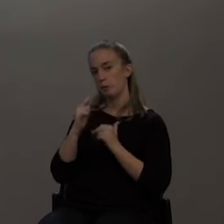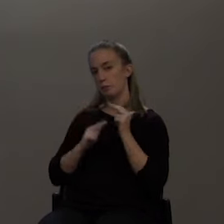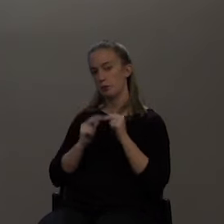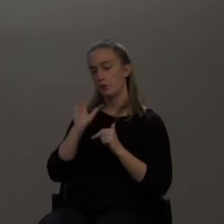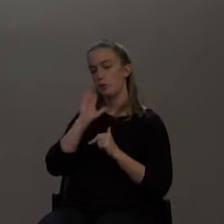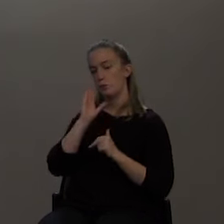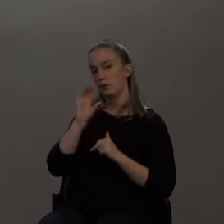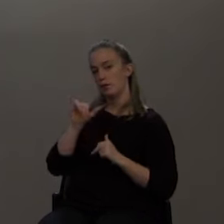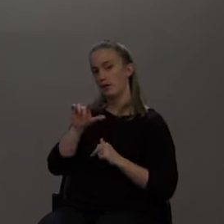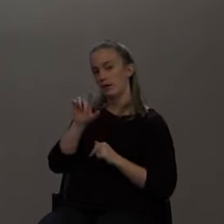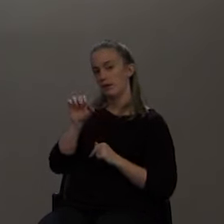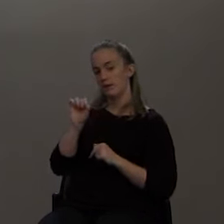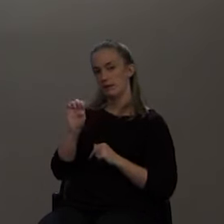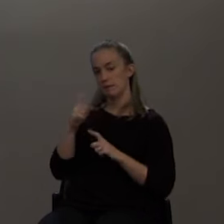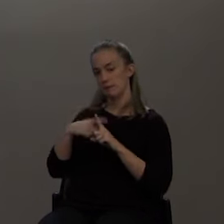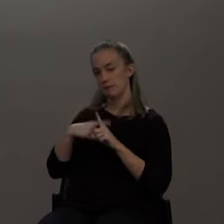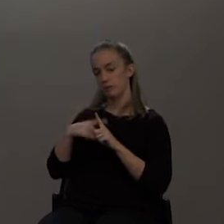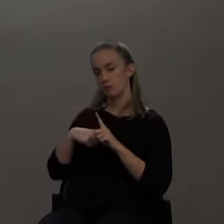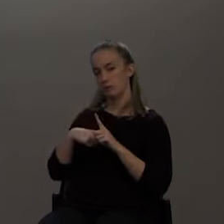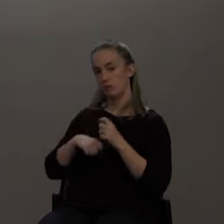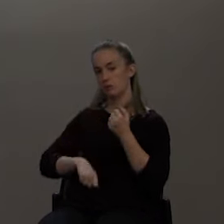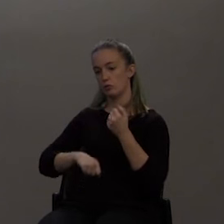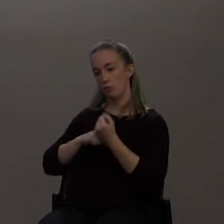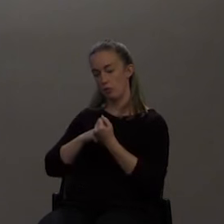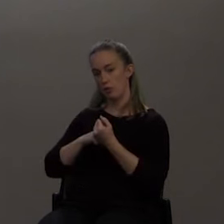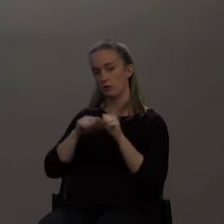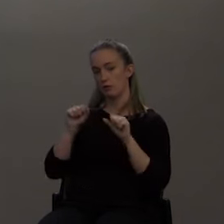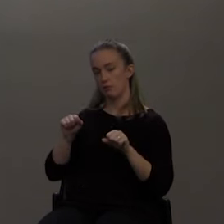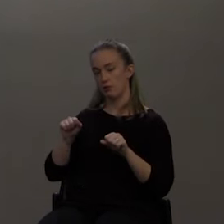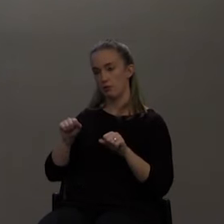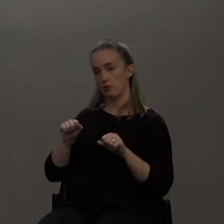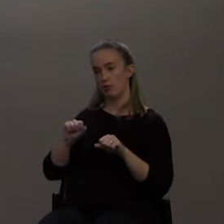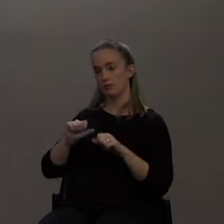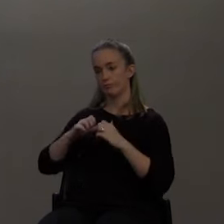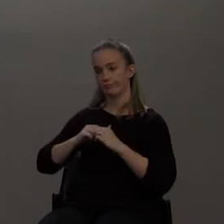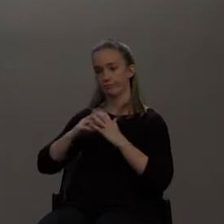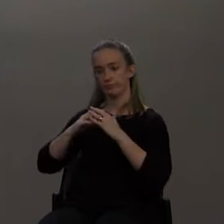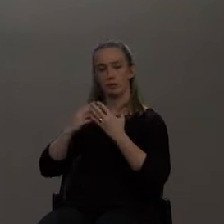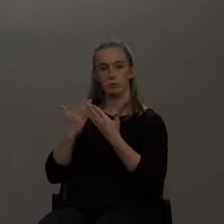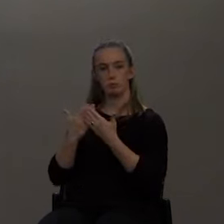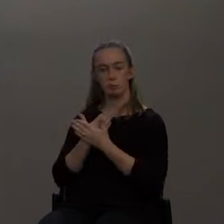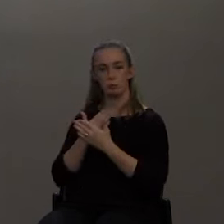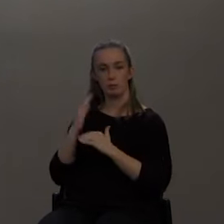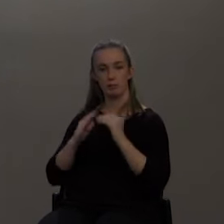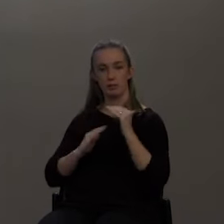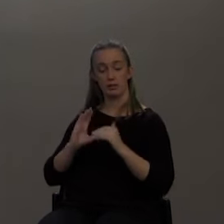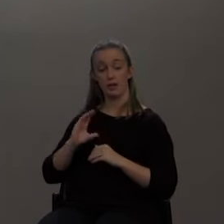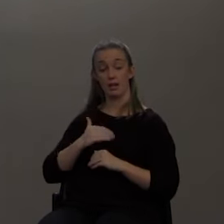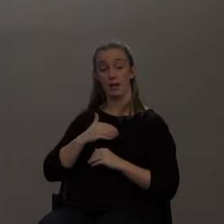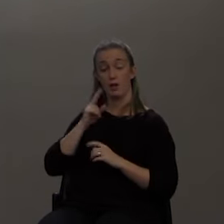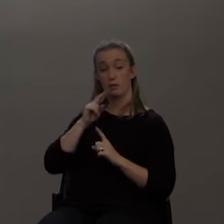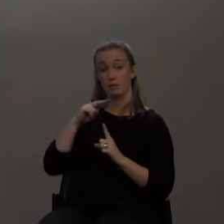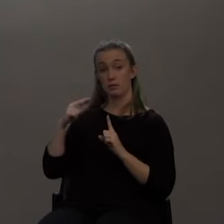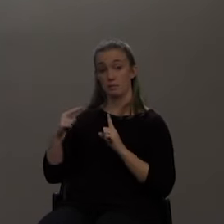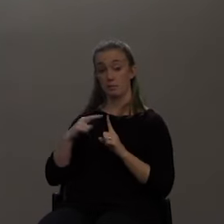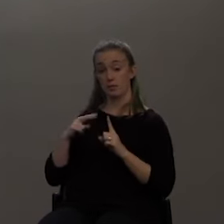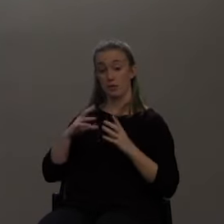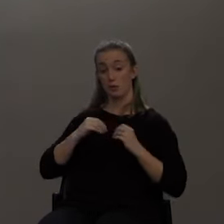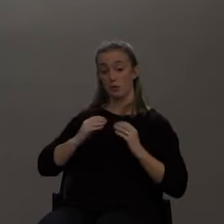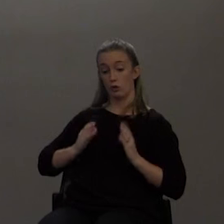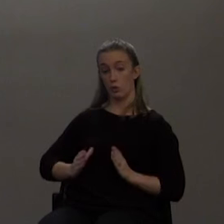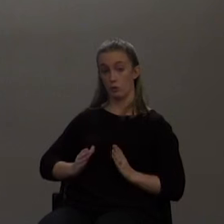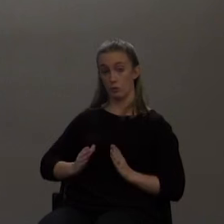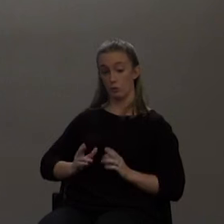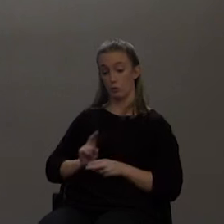support the ability to put in a new building? And from our perspective is, the owner-occupant is a much